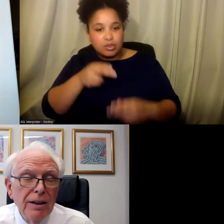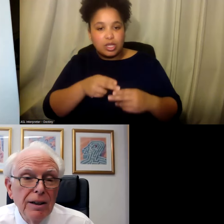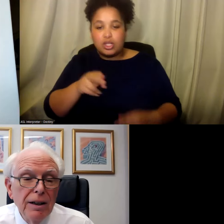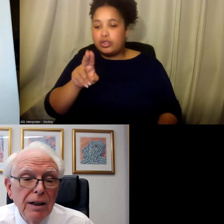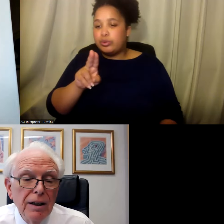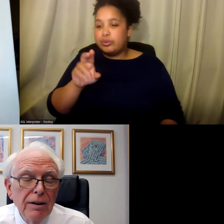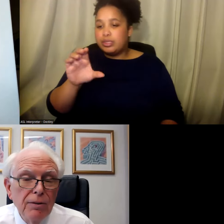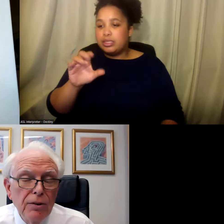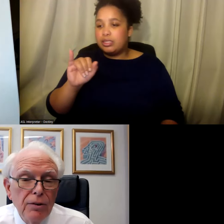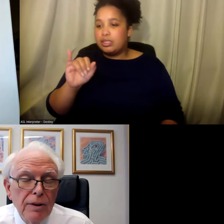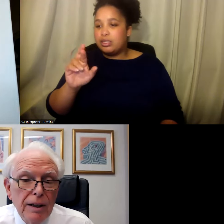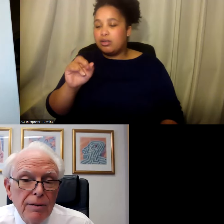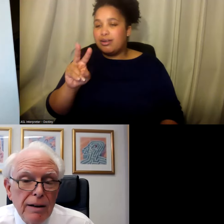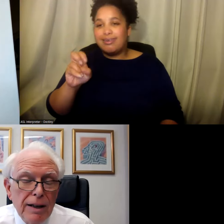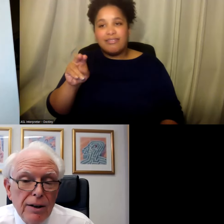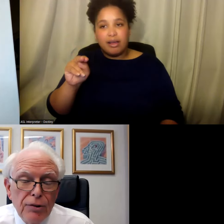Irvine